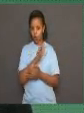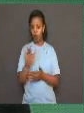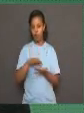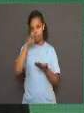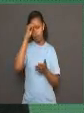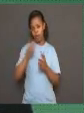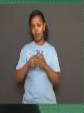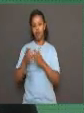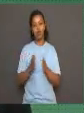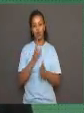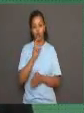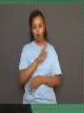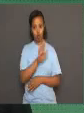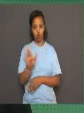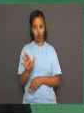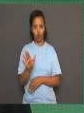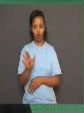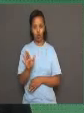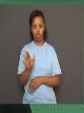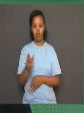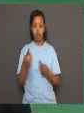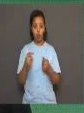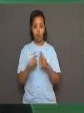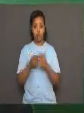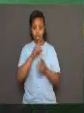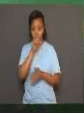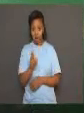lesson. Shall we begin with an activity?